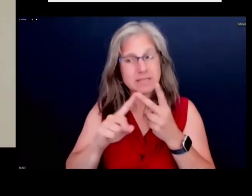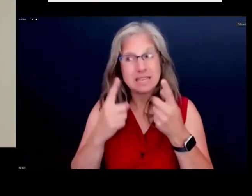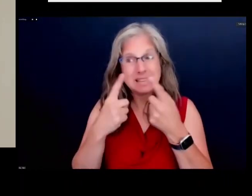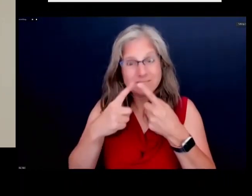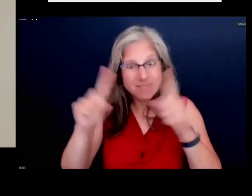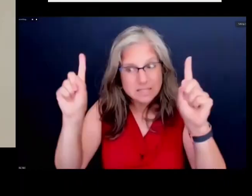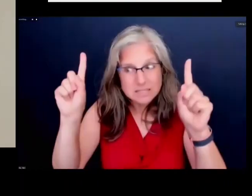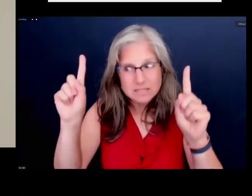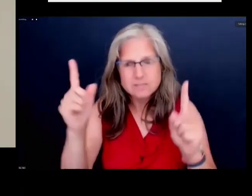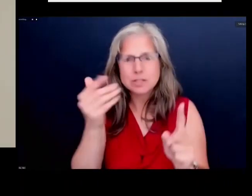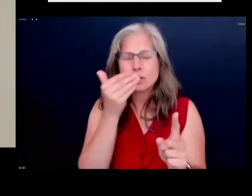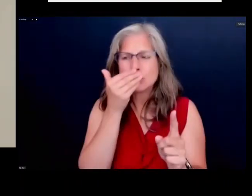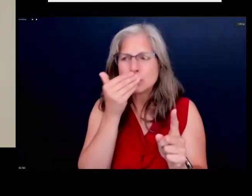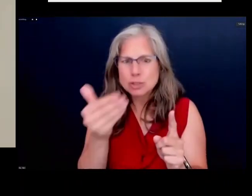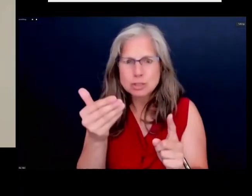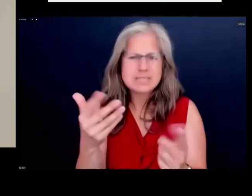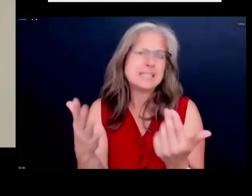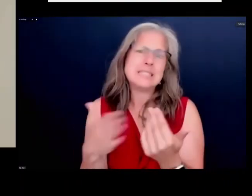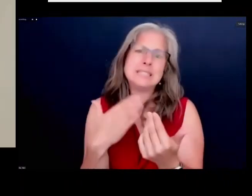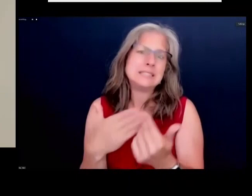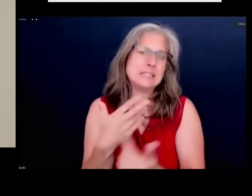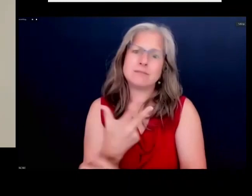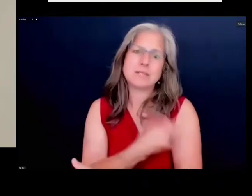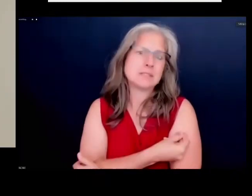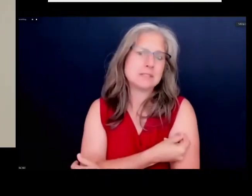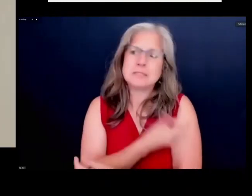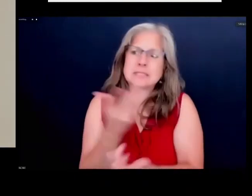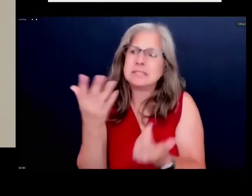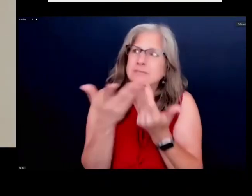effective vaccine that's easily available.